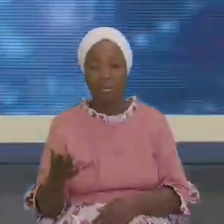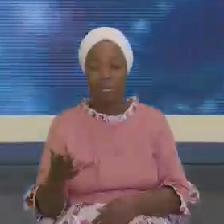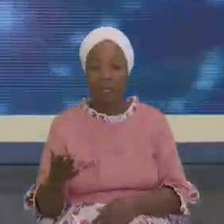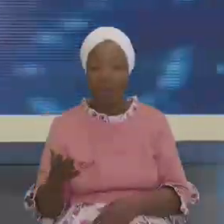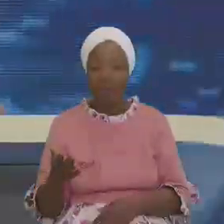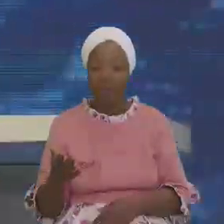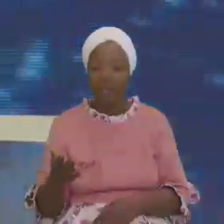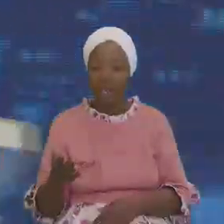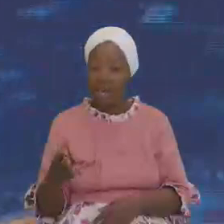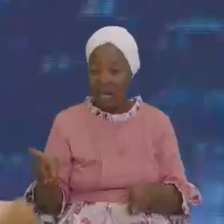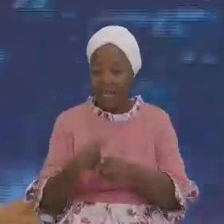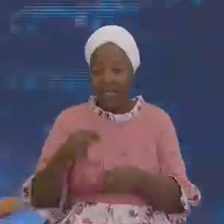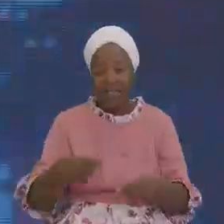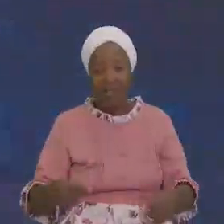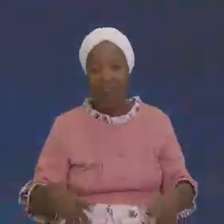As a young boy,